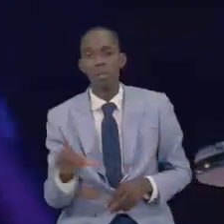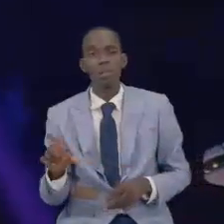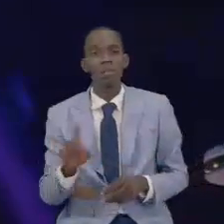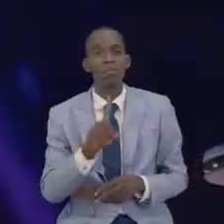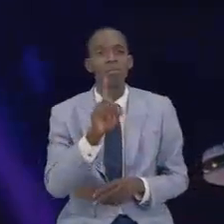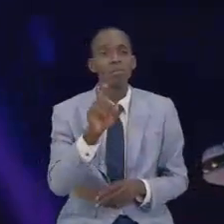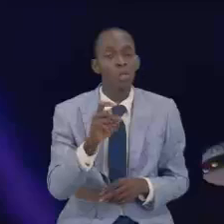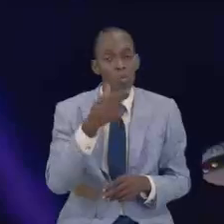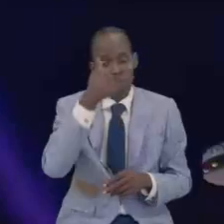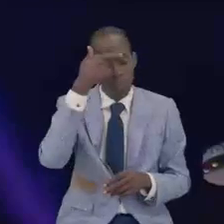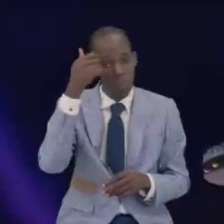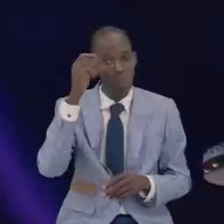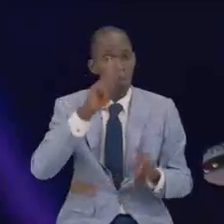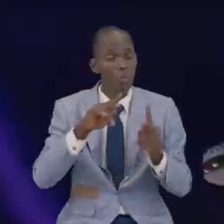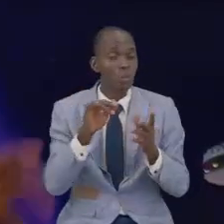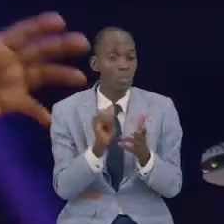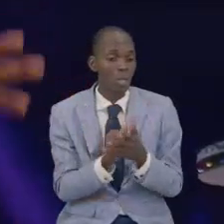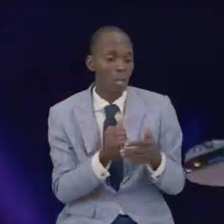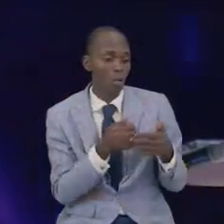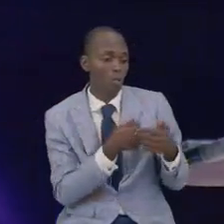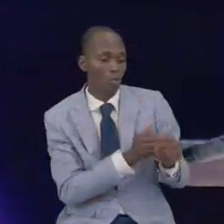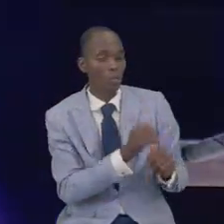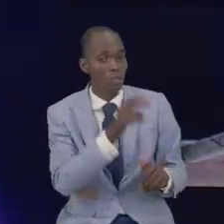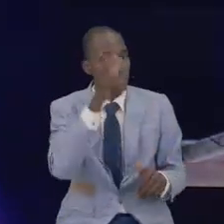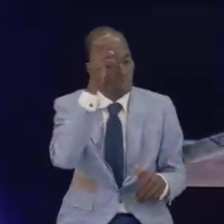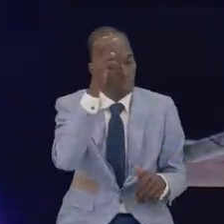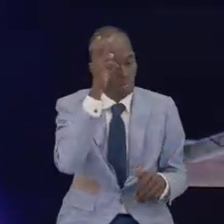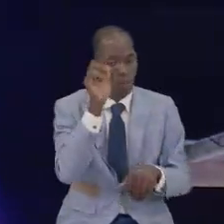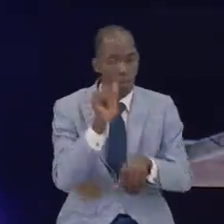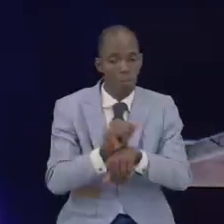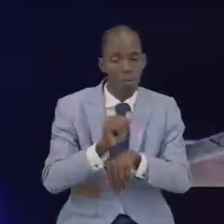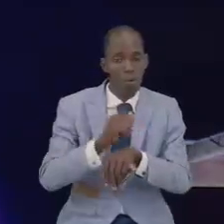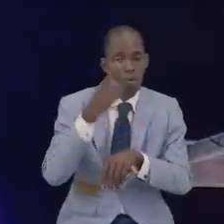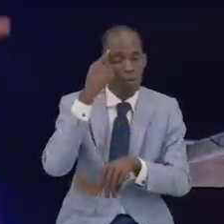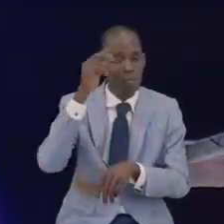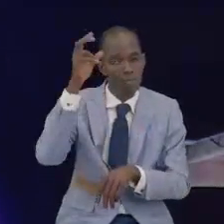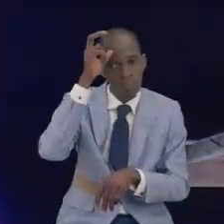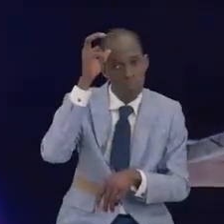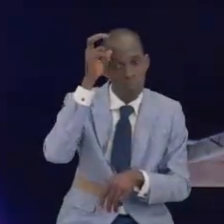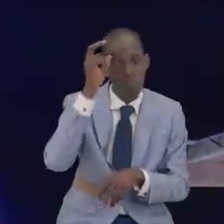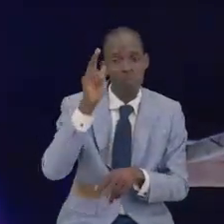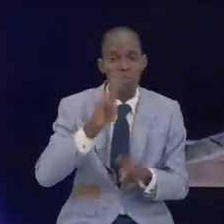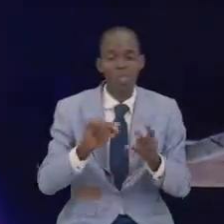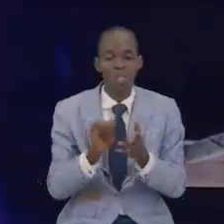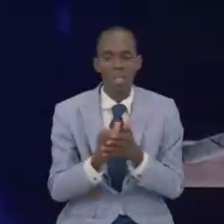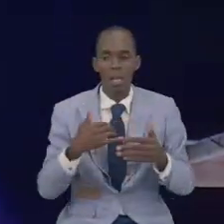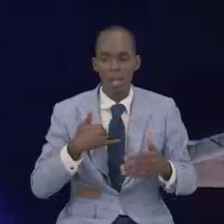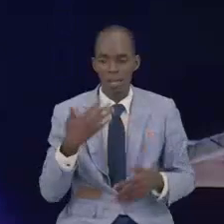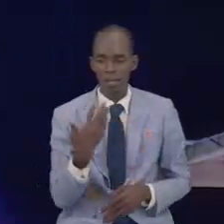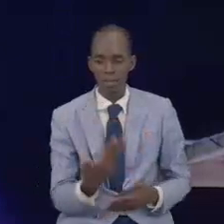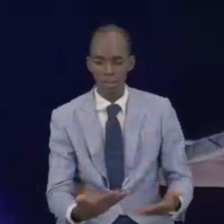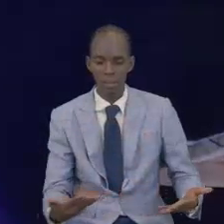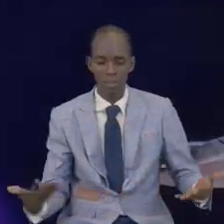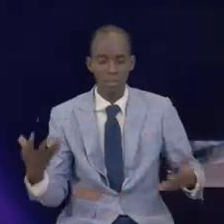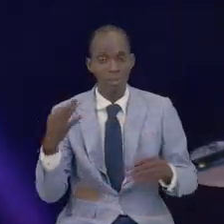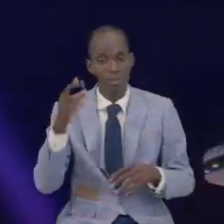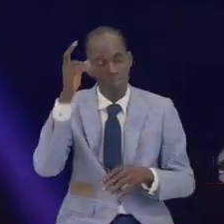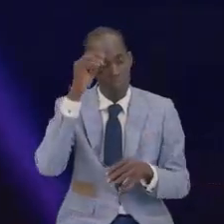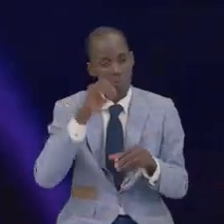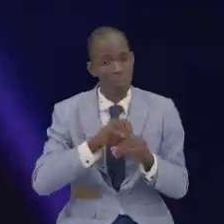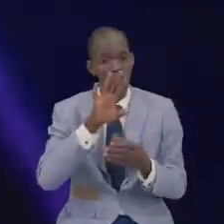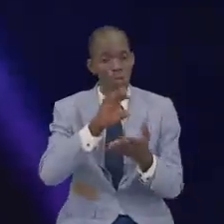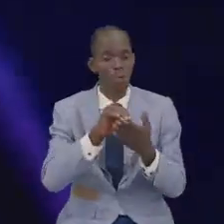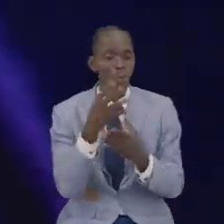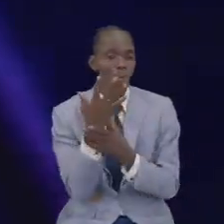the people that work for the devil, and the people that have the weapon of the devil in their hands, and they